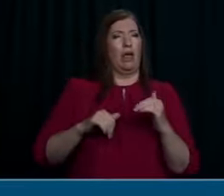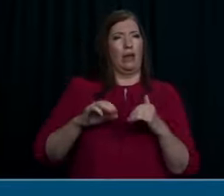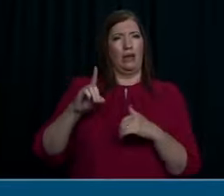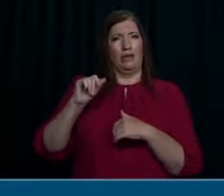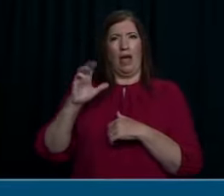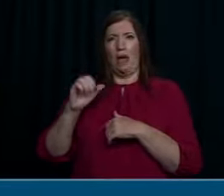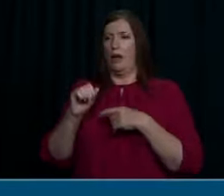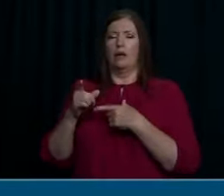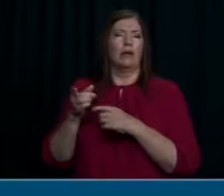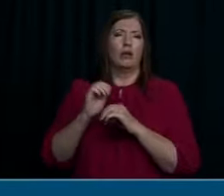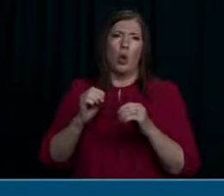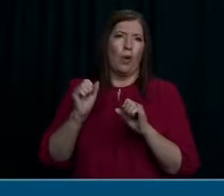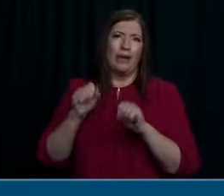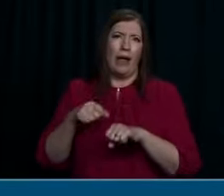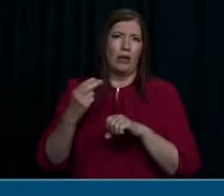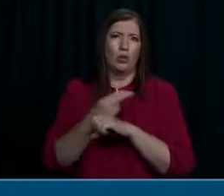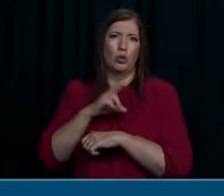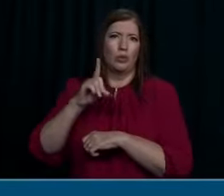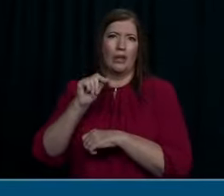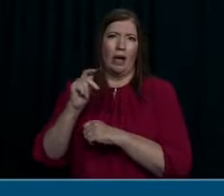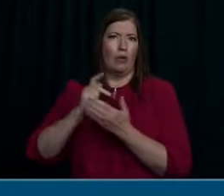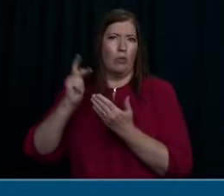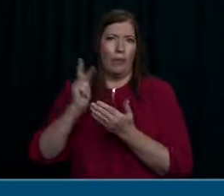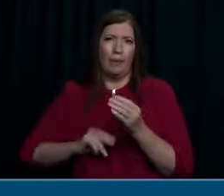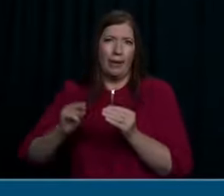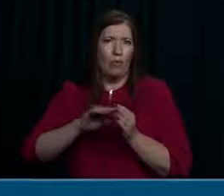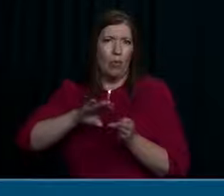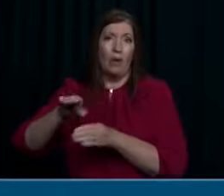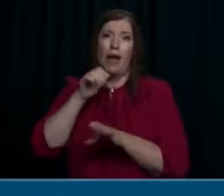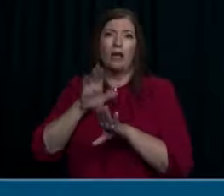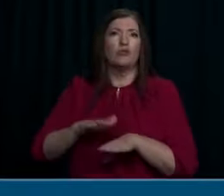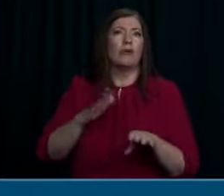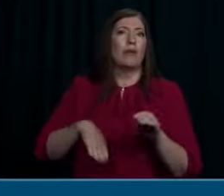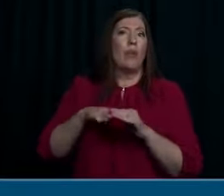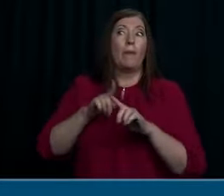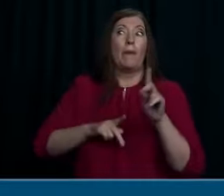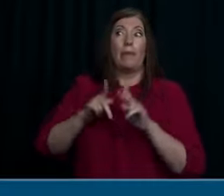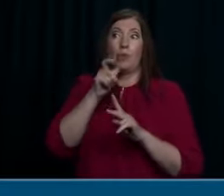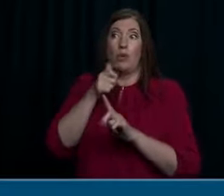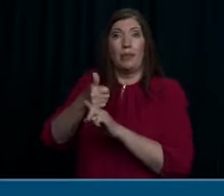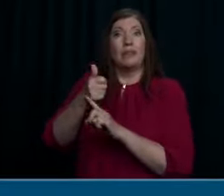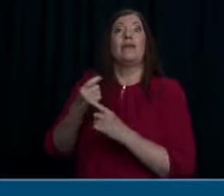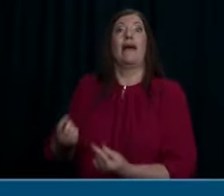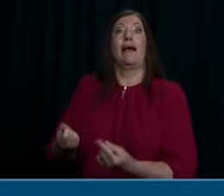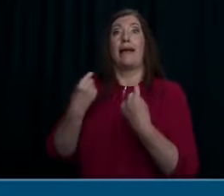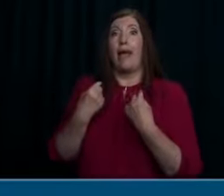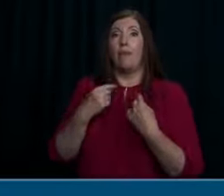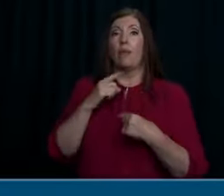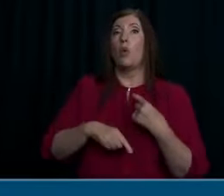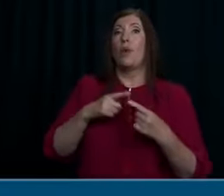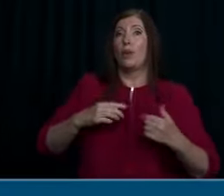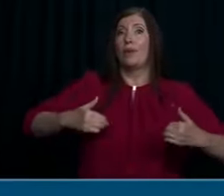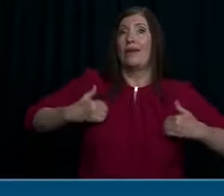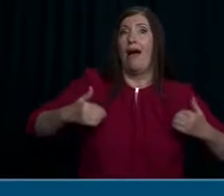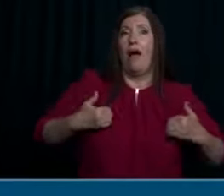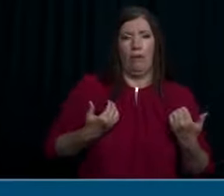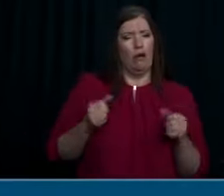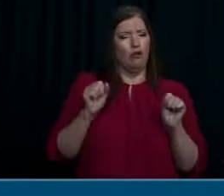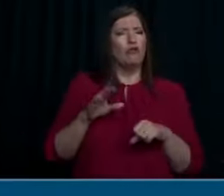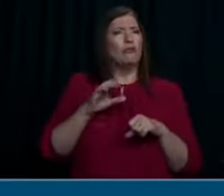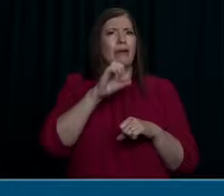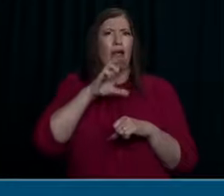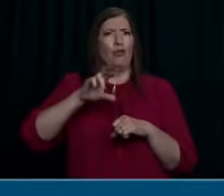into the DACA program anymore. And they're not necessarily children anymore. They're people who came here as children. They could be in their 30s at this point.